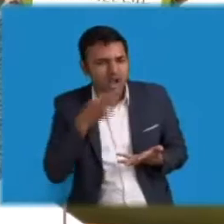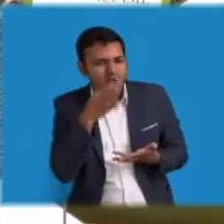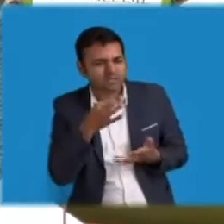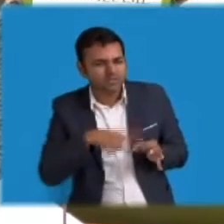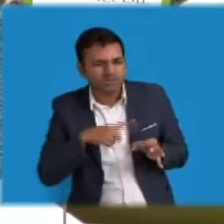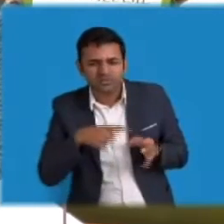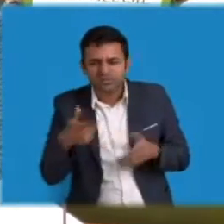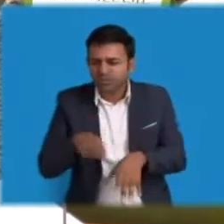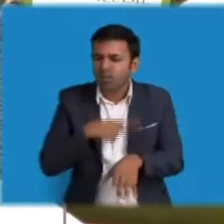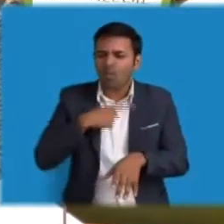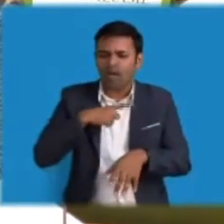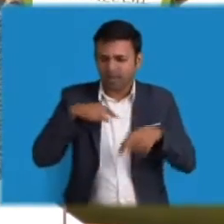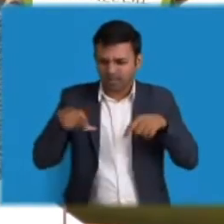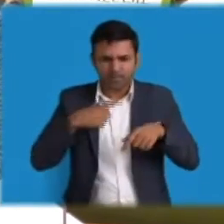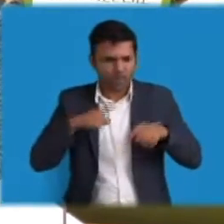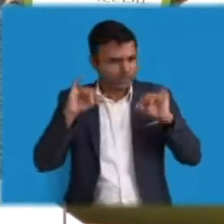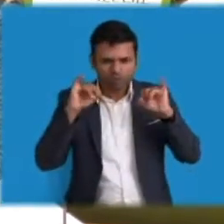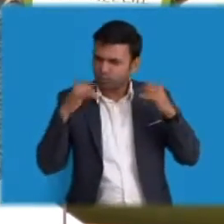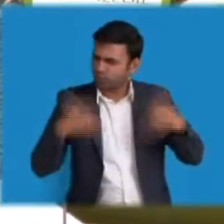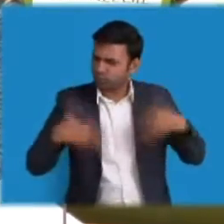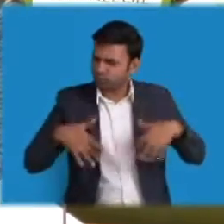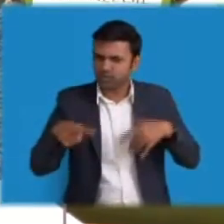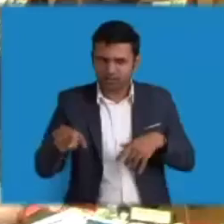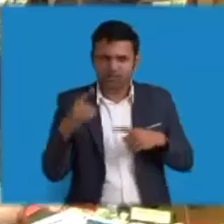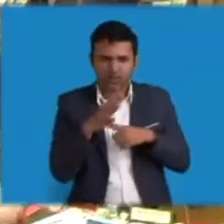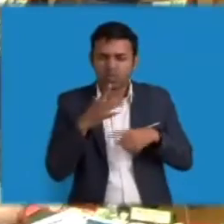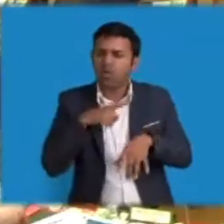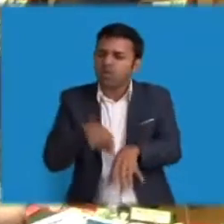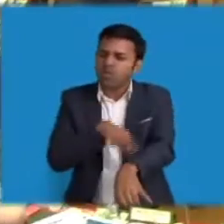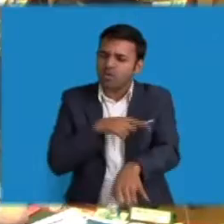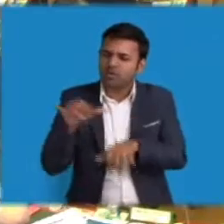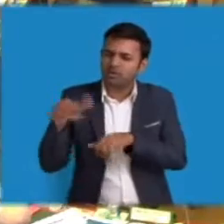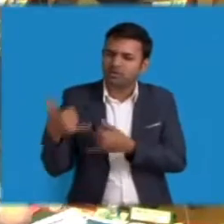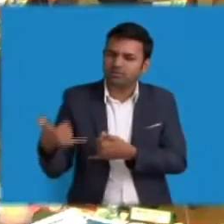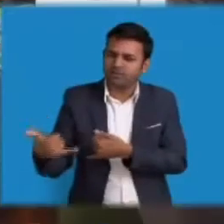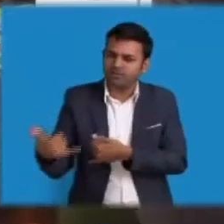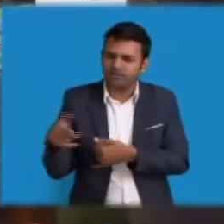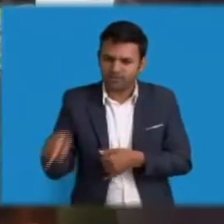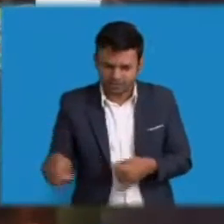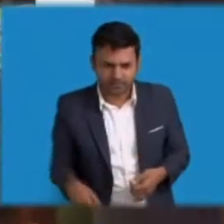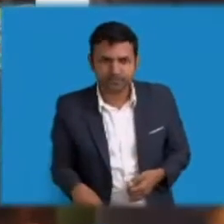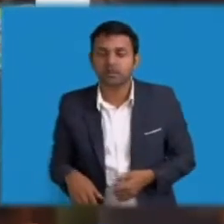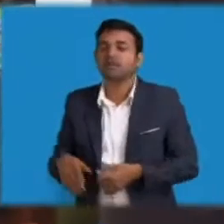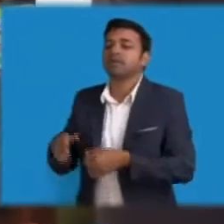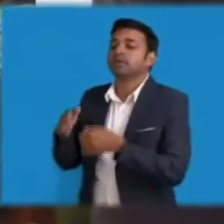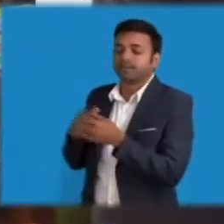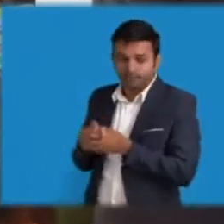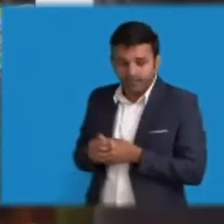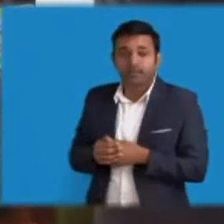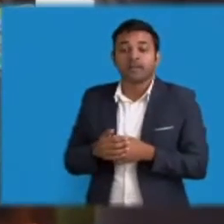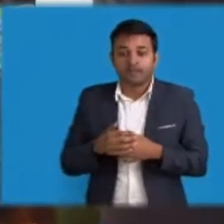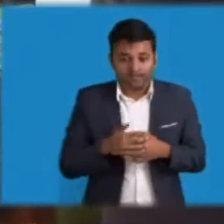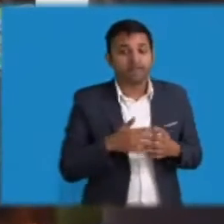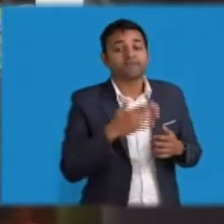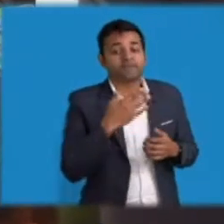issue like this. Thank you, Madam Speaker. Honourable Minister. Madam Speaker, I think the Honourable Leonard Member is